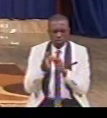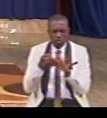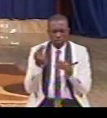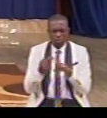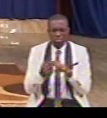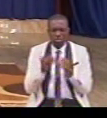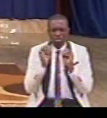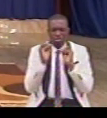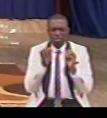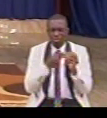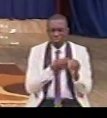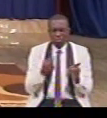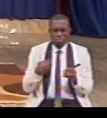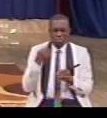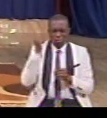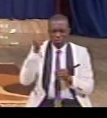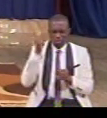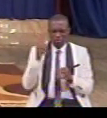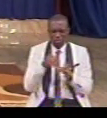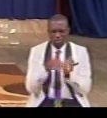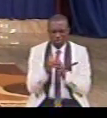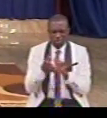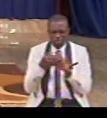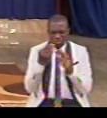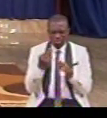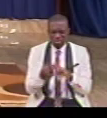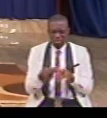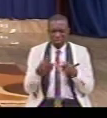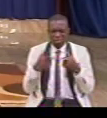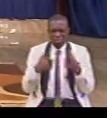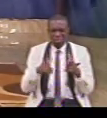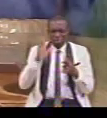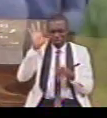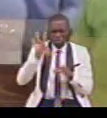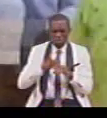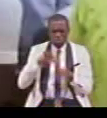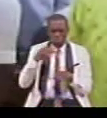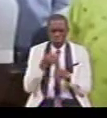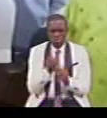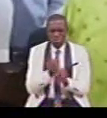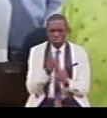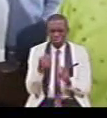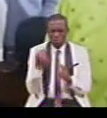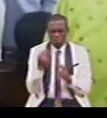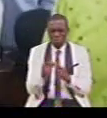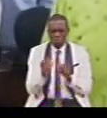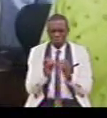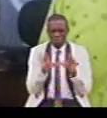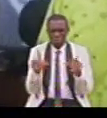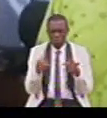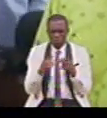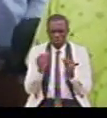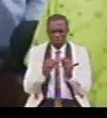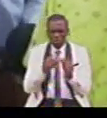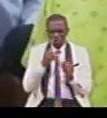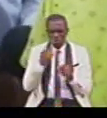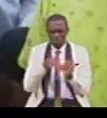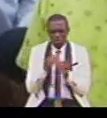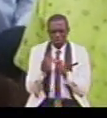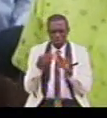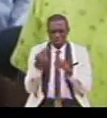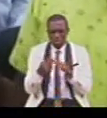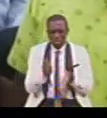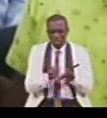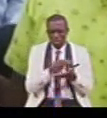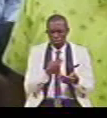yourself let your spirit make the world clear to everyone help us Lord to focus on your